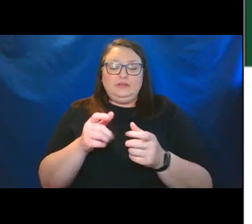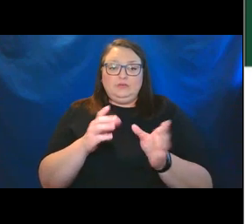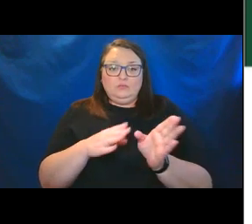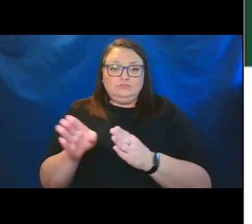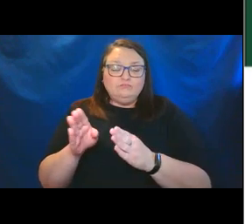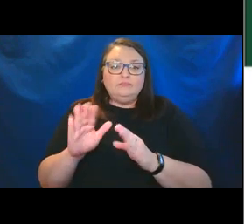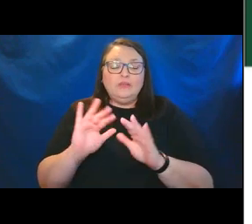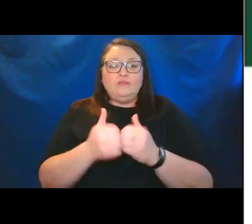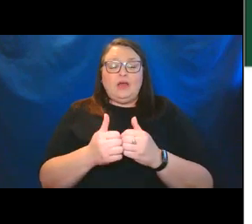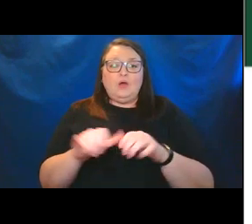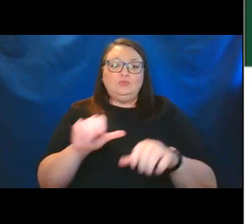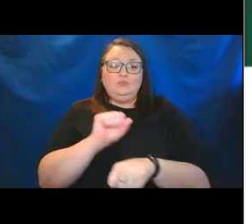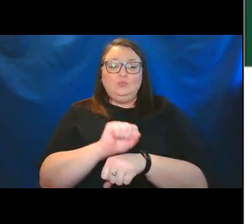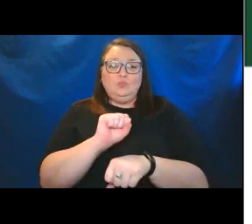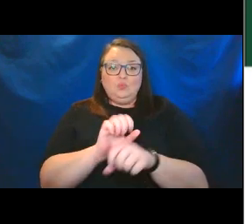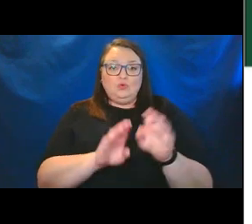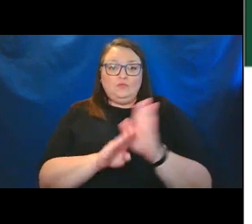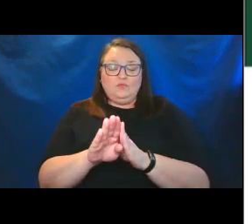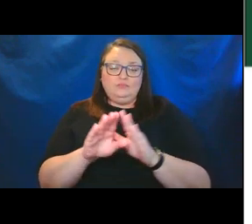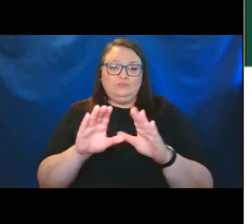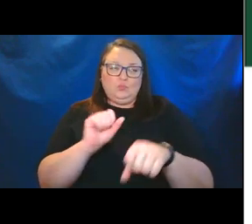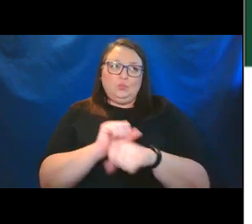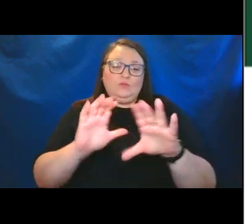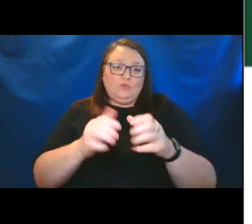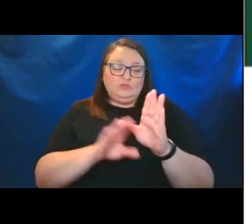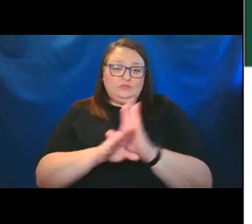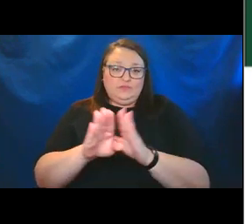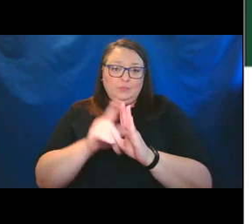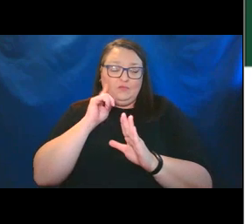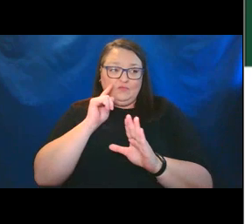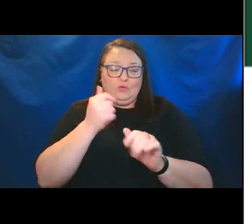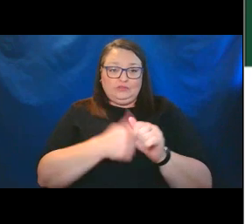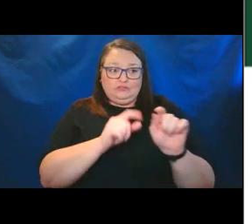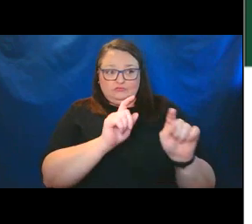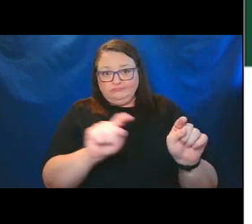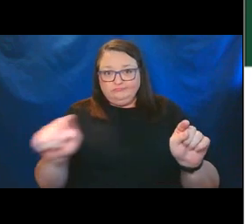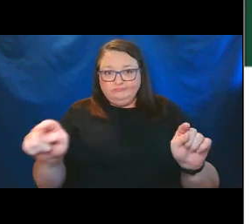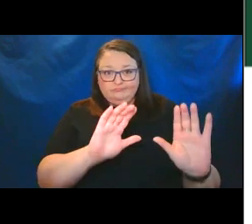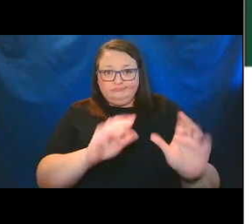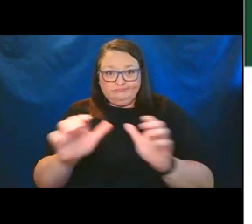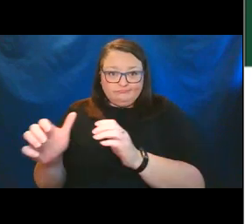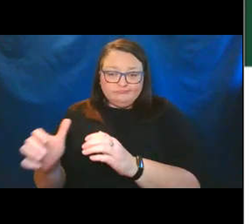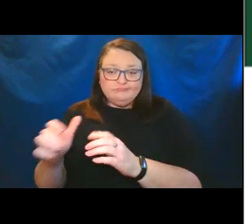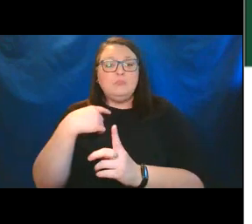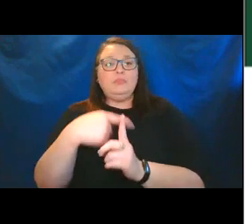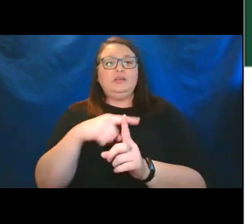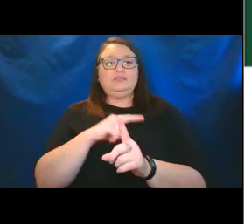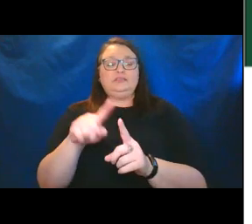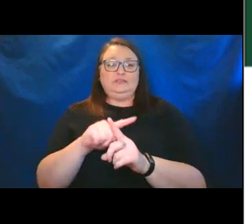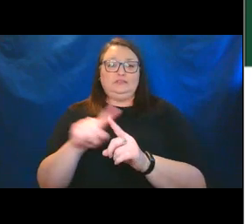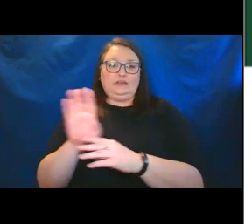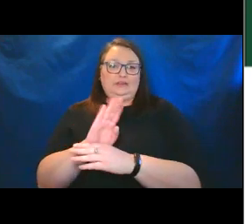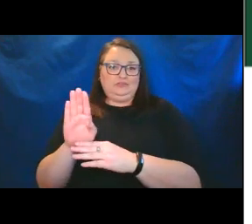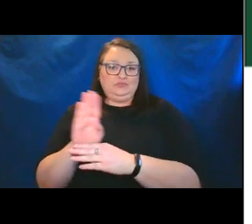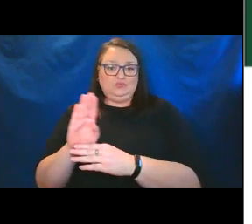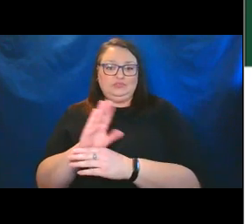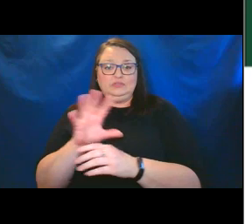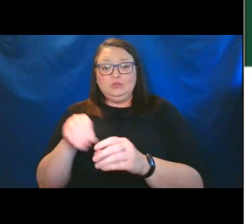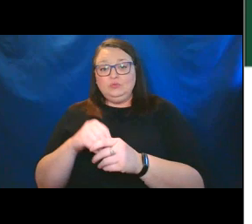those populations and across a number of industries, including,